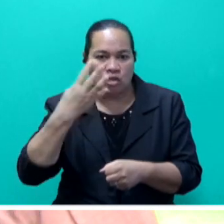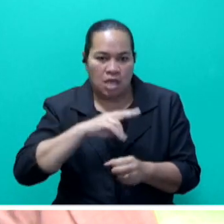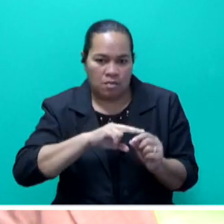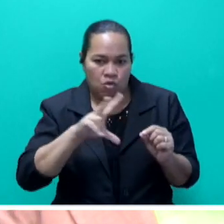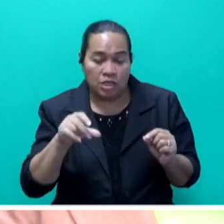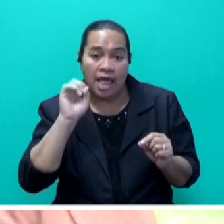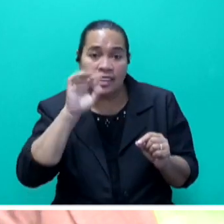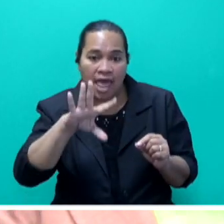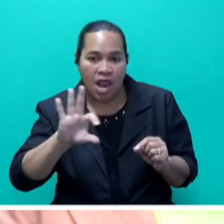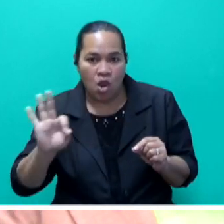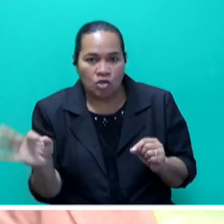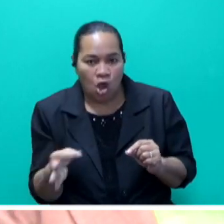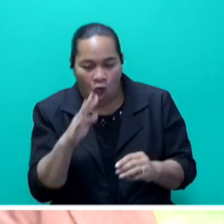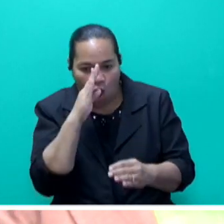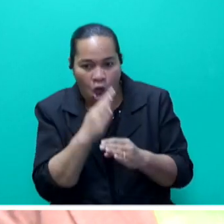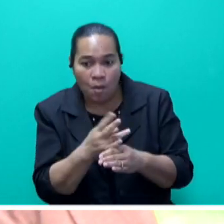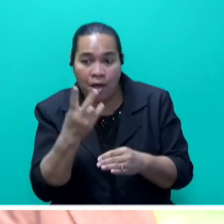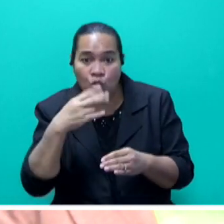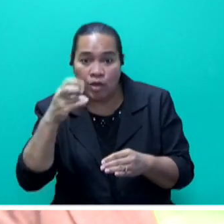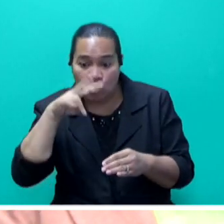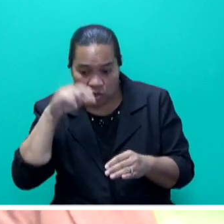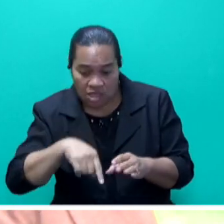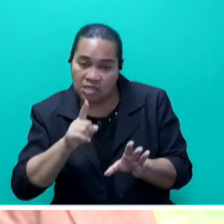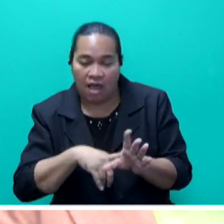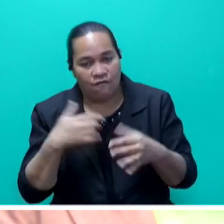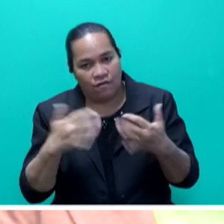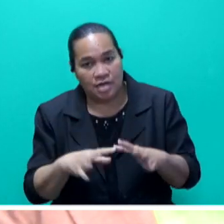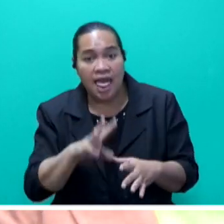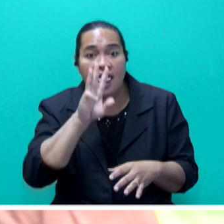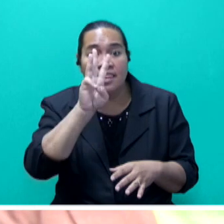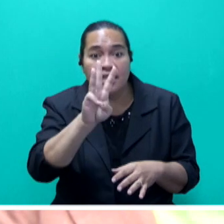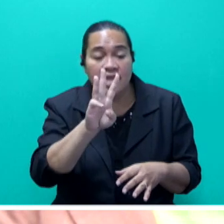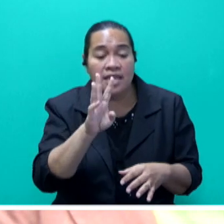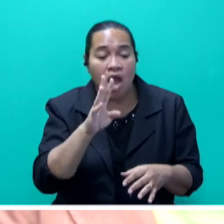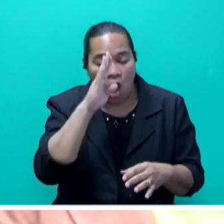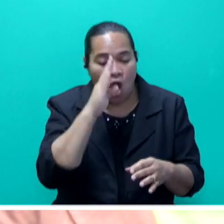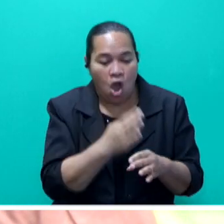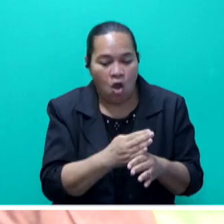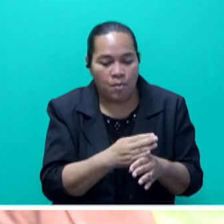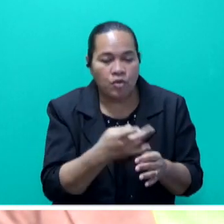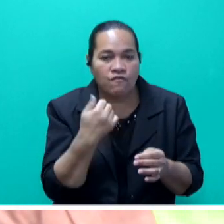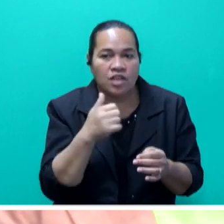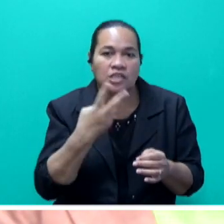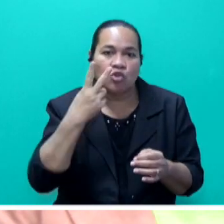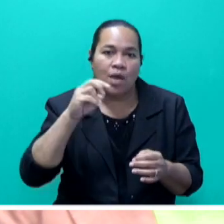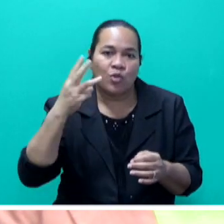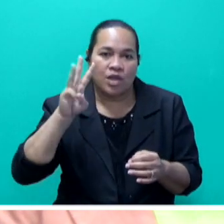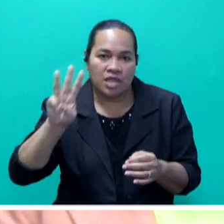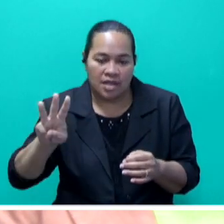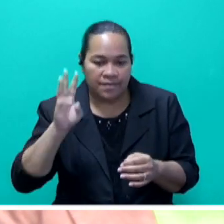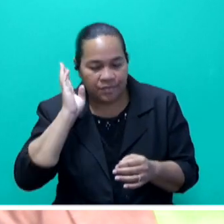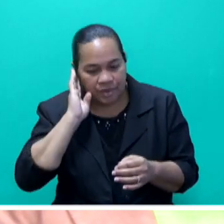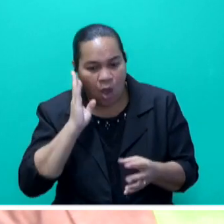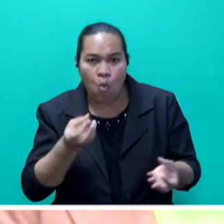to be completed by 2022, and 3 to be completed by the year 2023. And all this amounts to